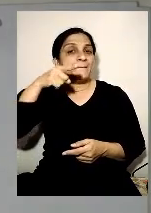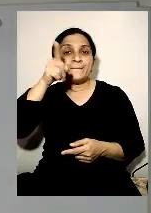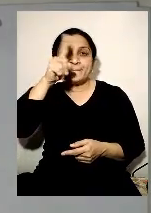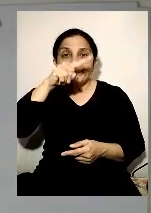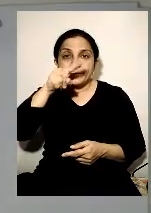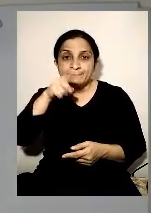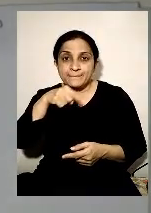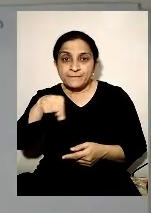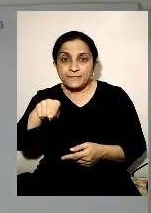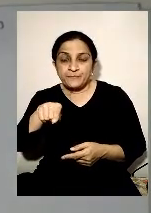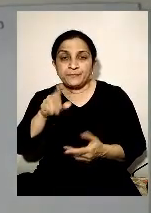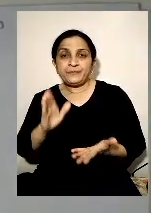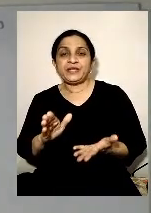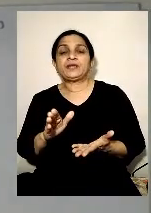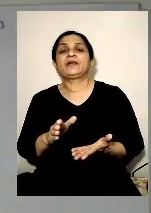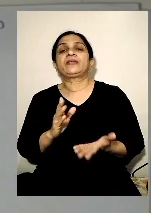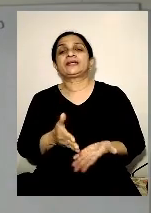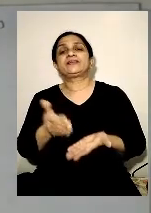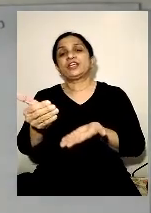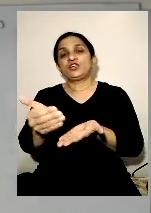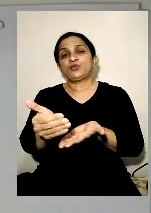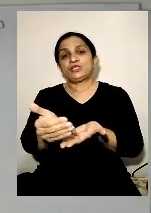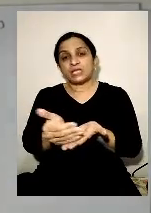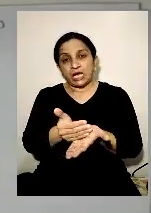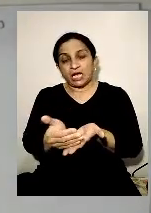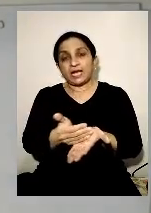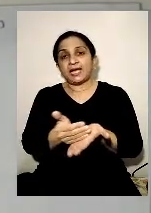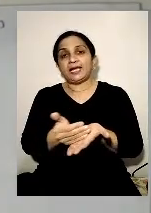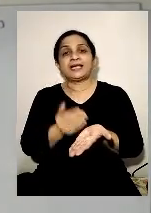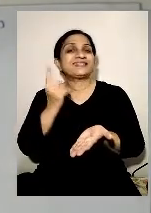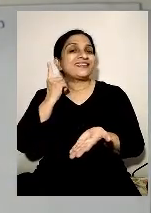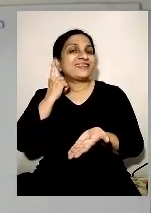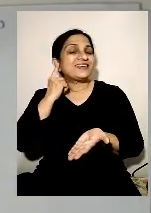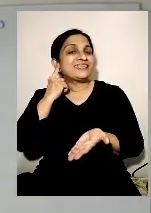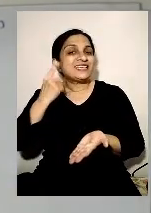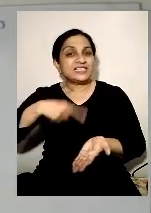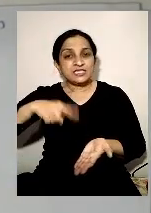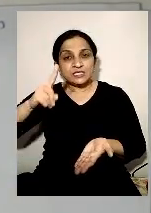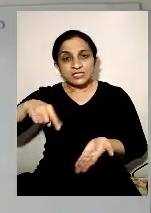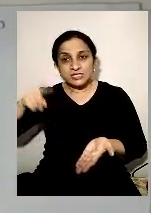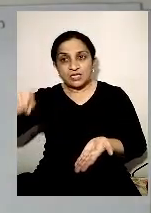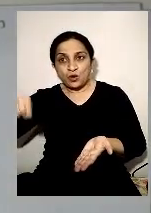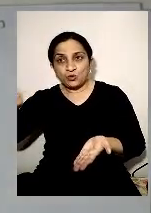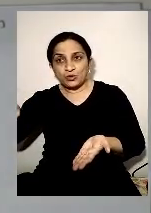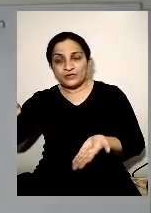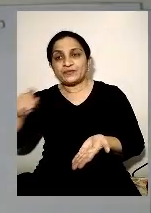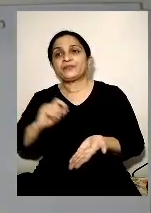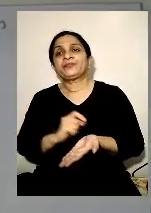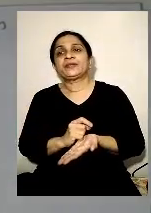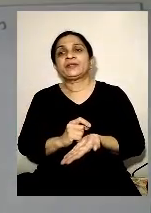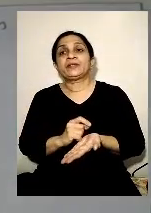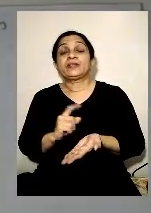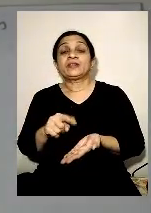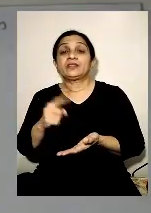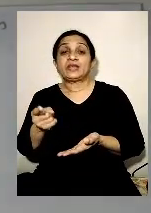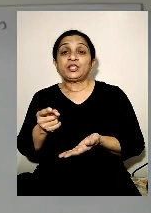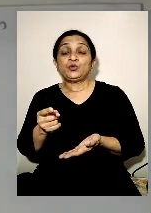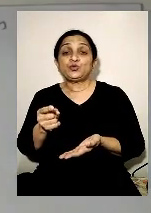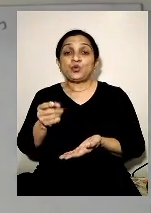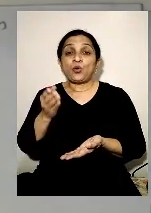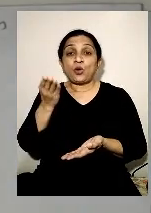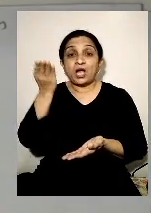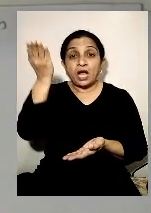is the one which collects the sound waves from outside right make a small curve here like this